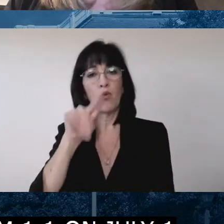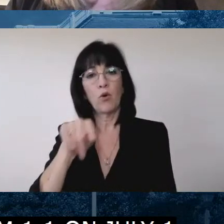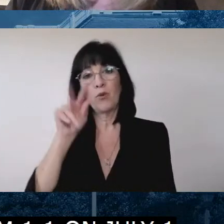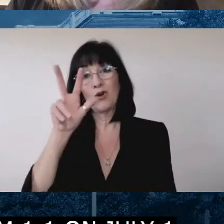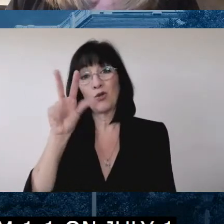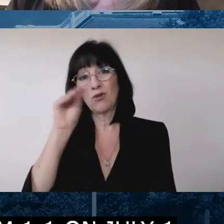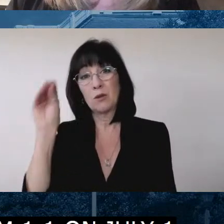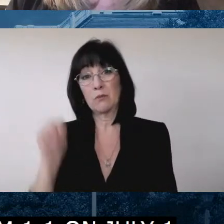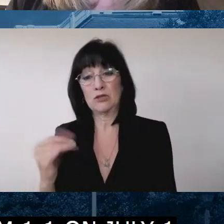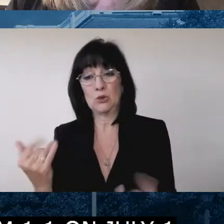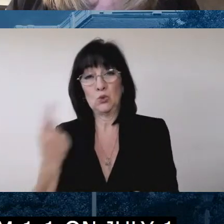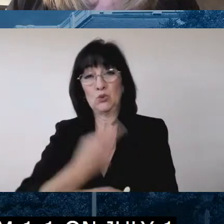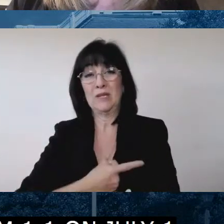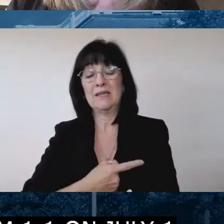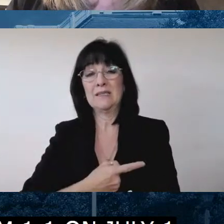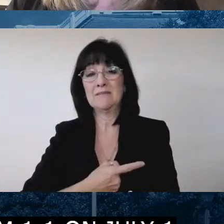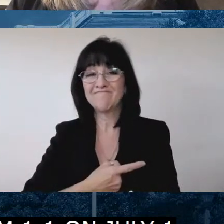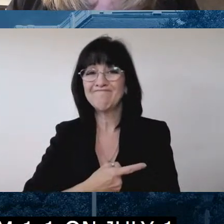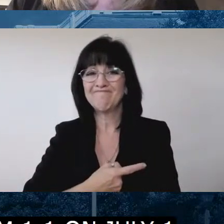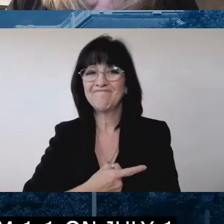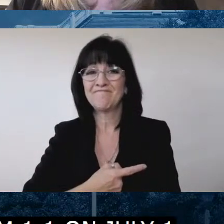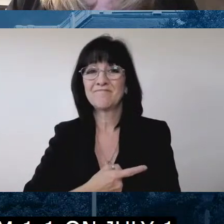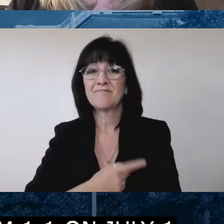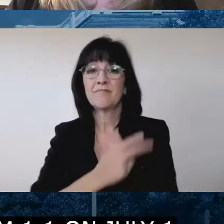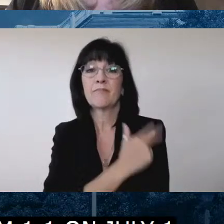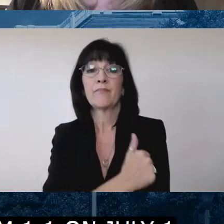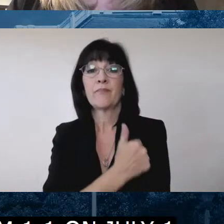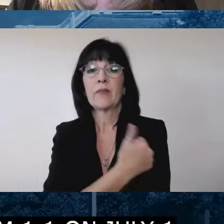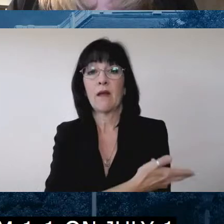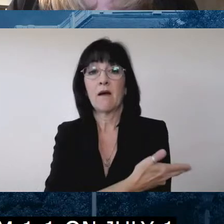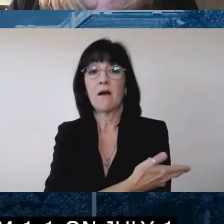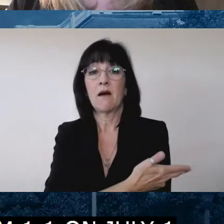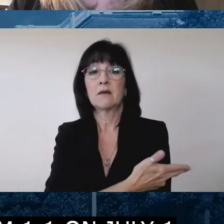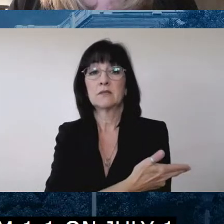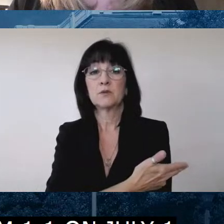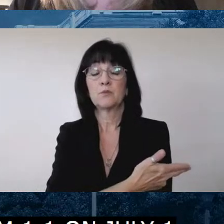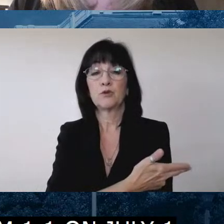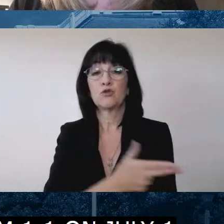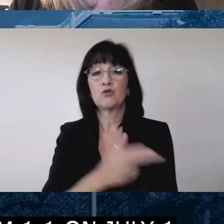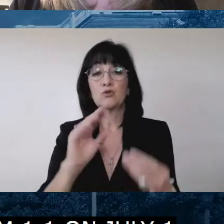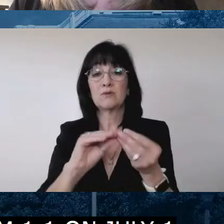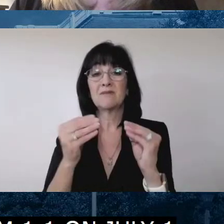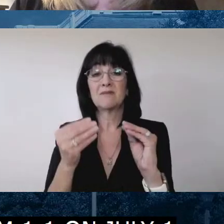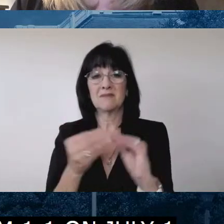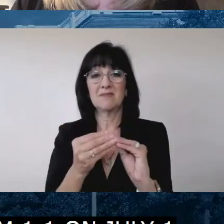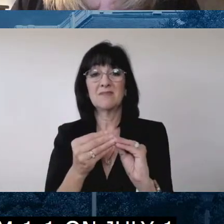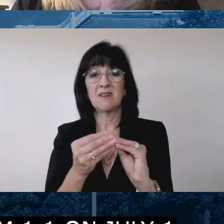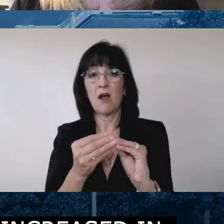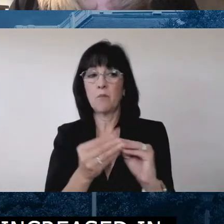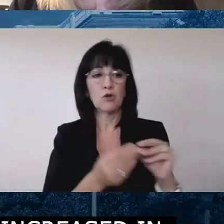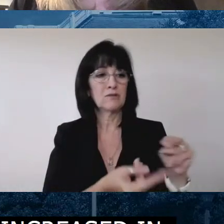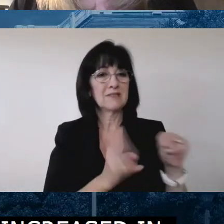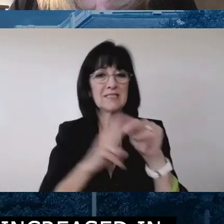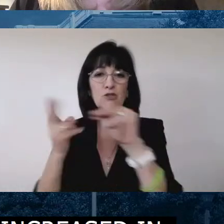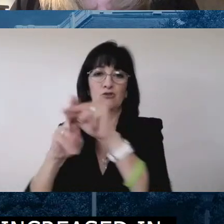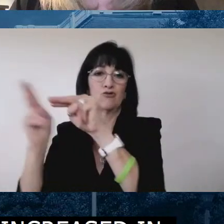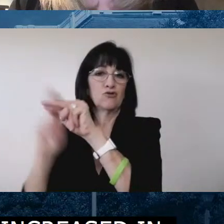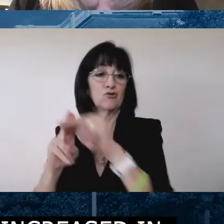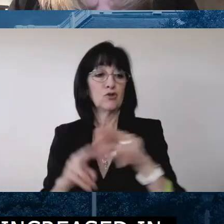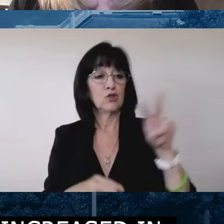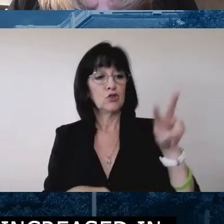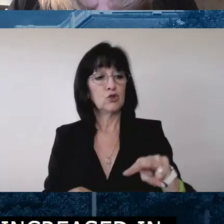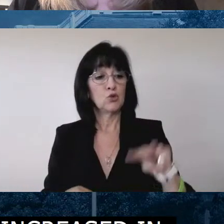And hospitalization rates have increased in all locations. Over the past week, it went from